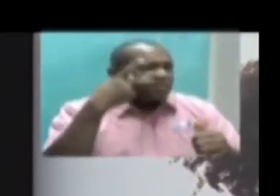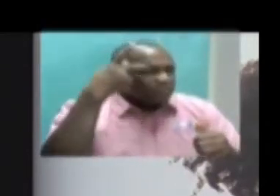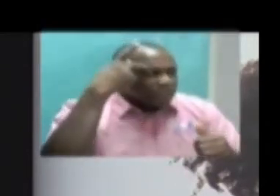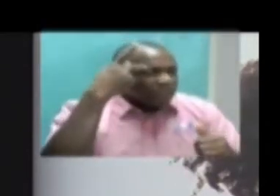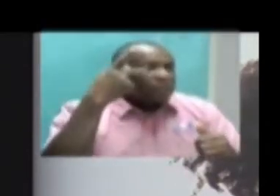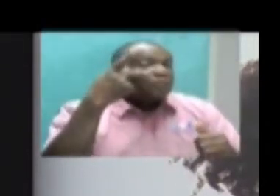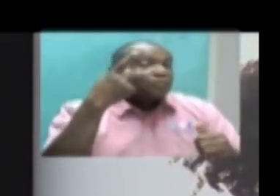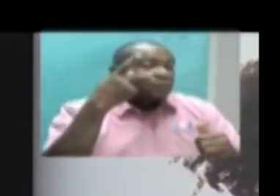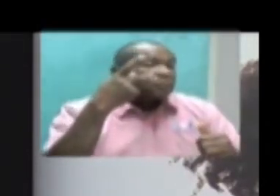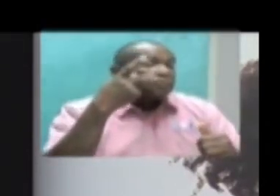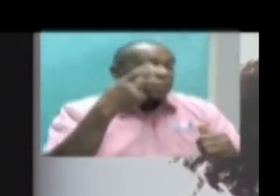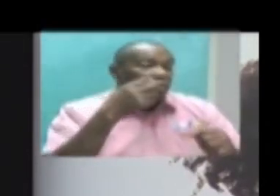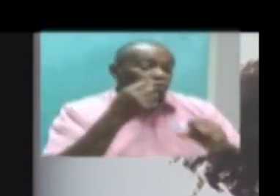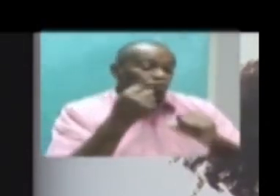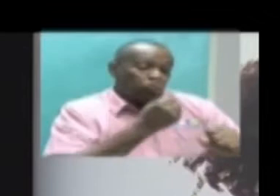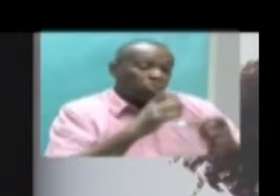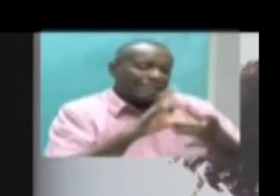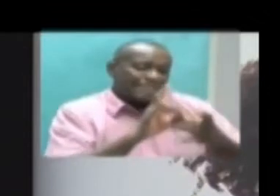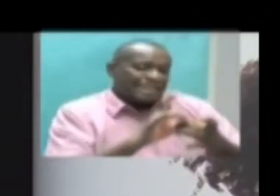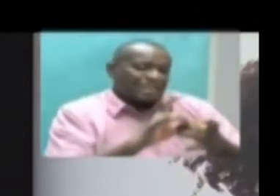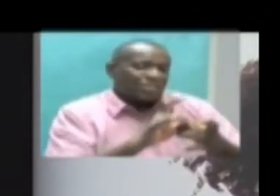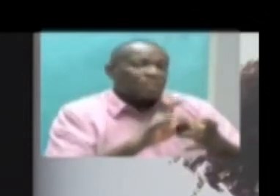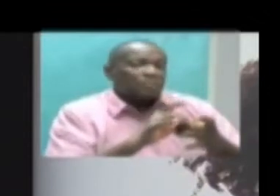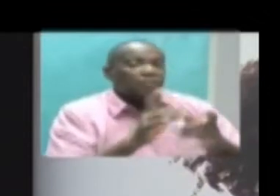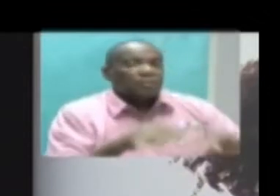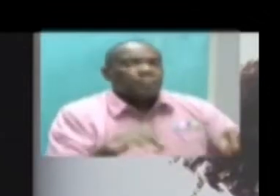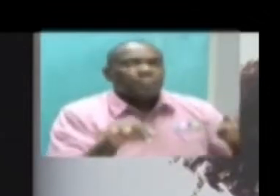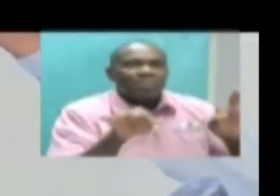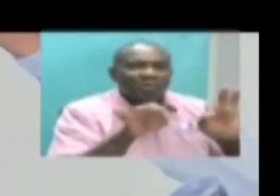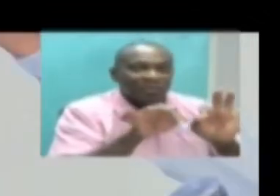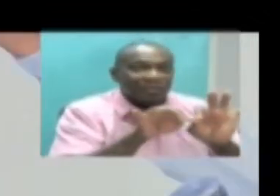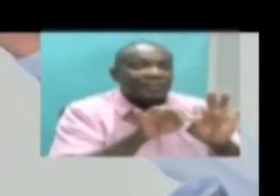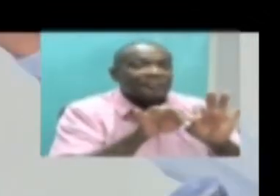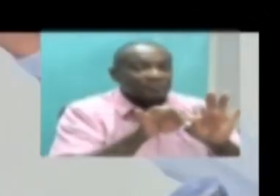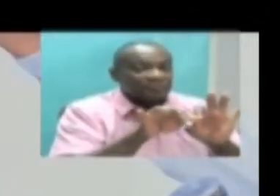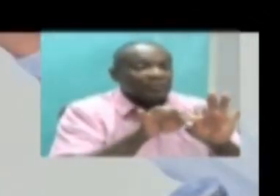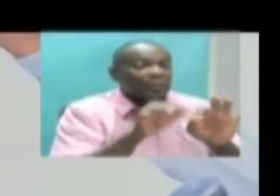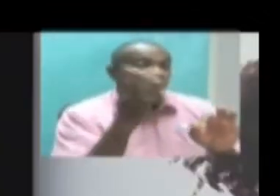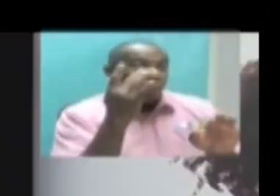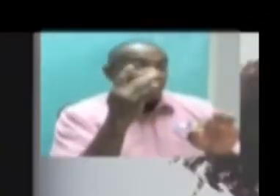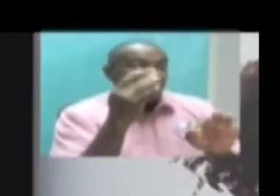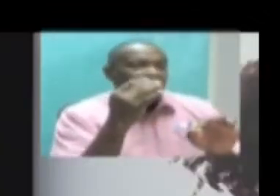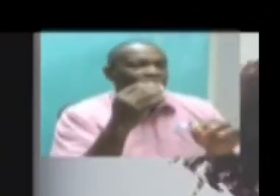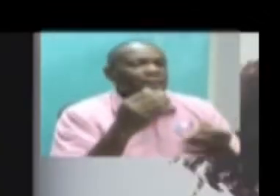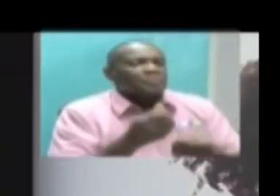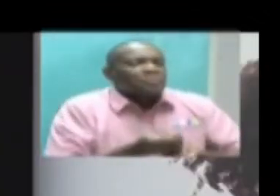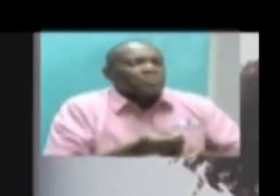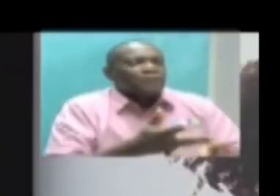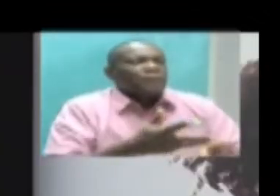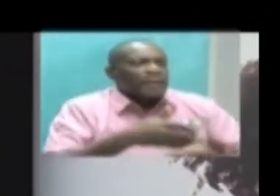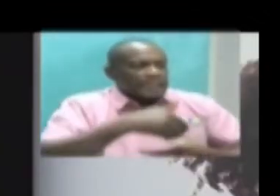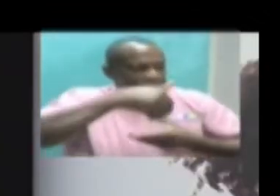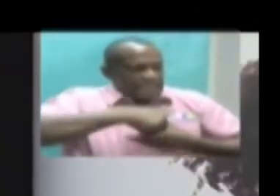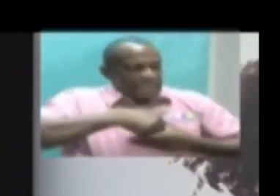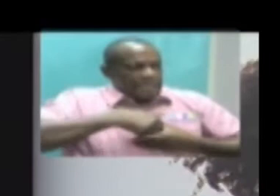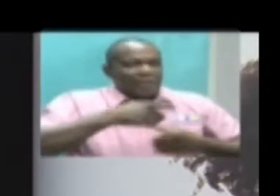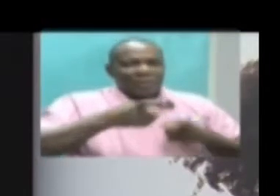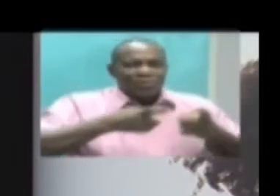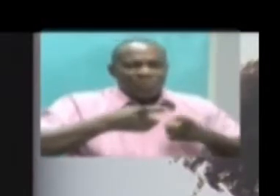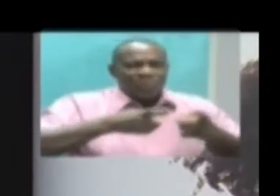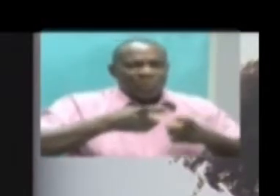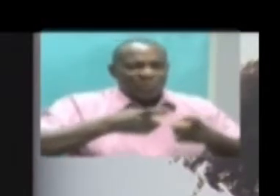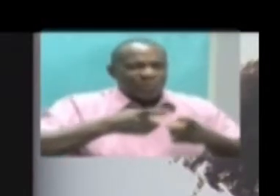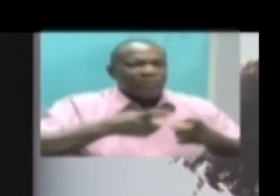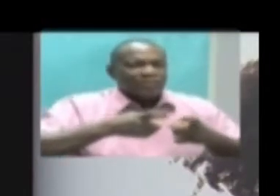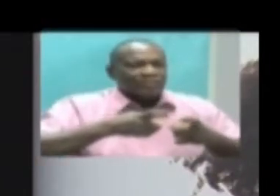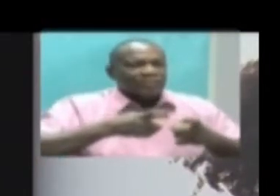parent or to an adult, that inner control exists and they're better able to bounce back or resist or not